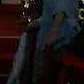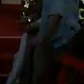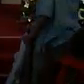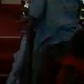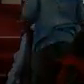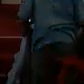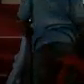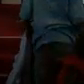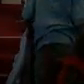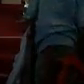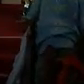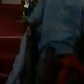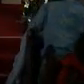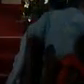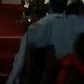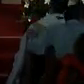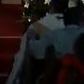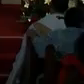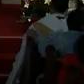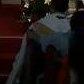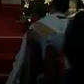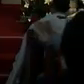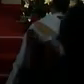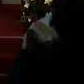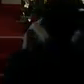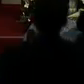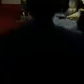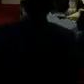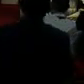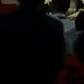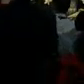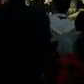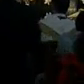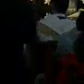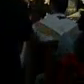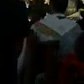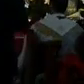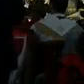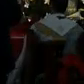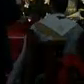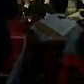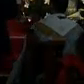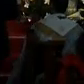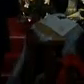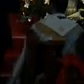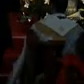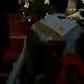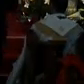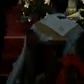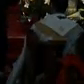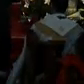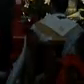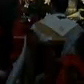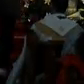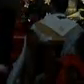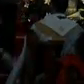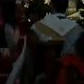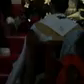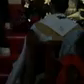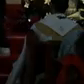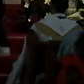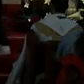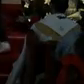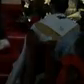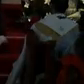Today is about they could not. Mm-hmm. They could not keep Christ. They could not keep Jesus. They could not keep